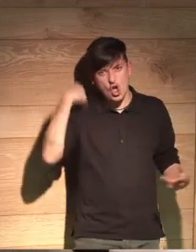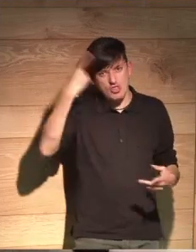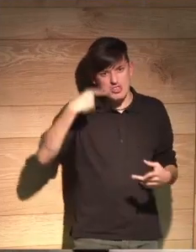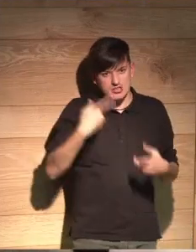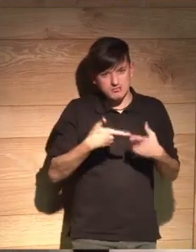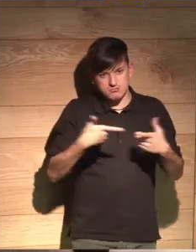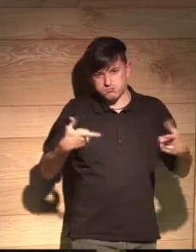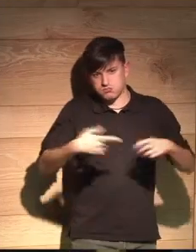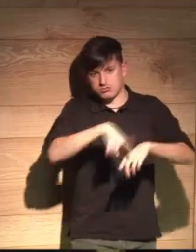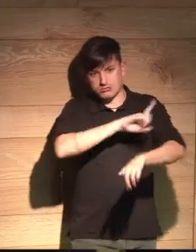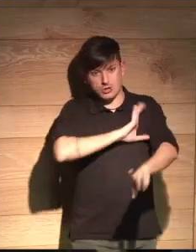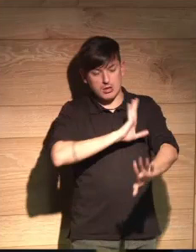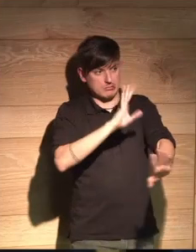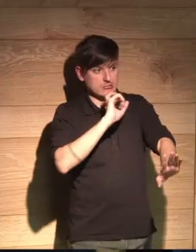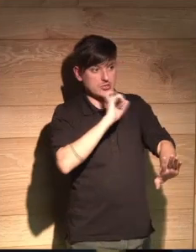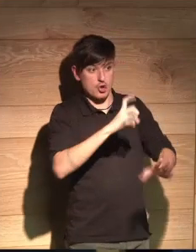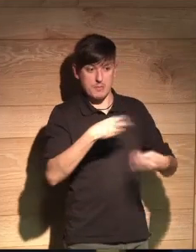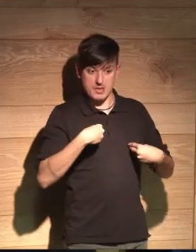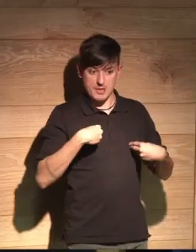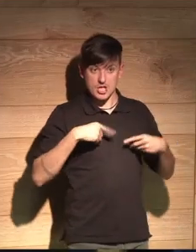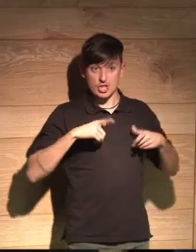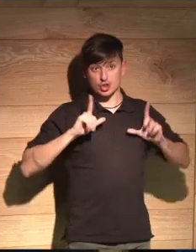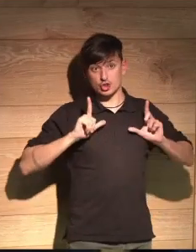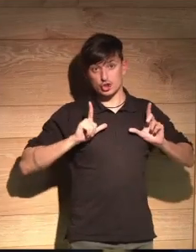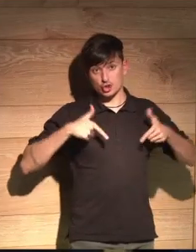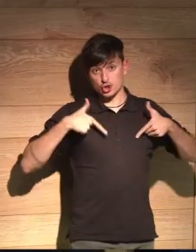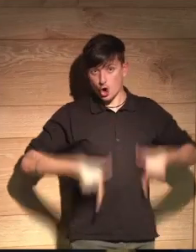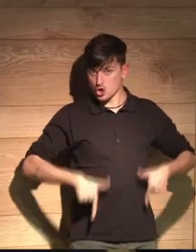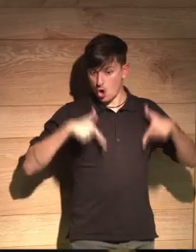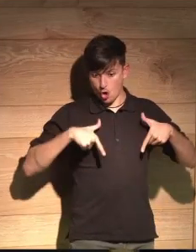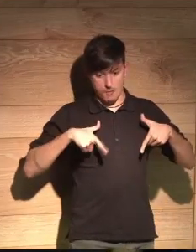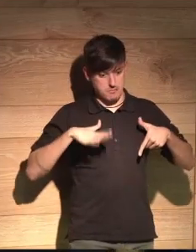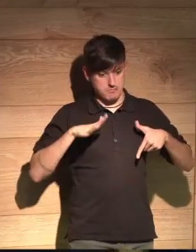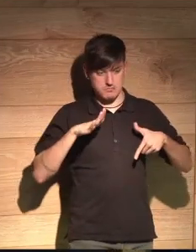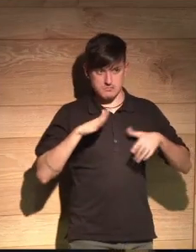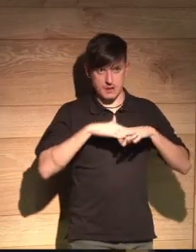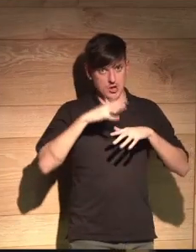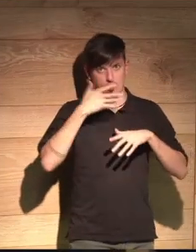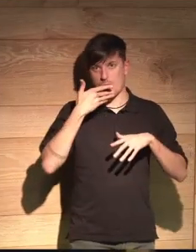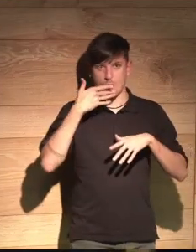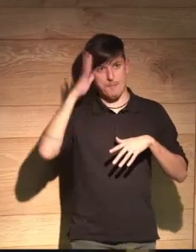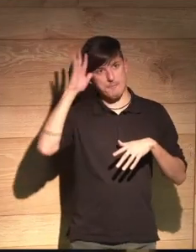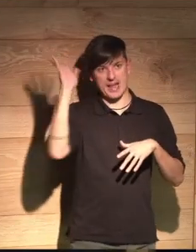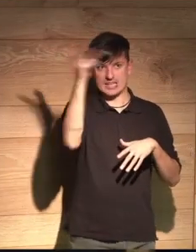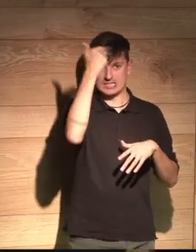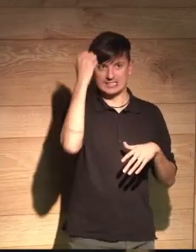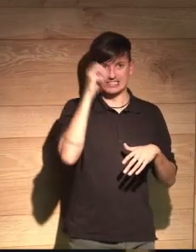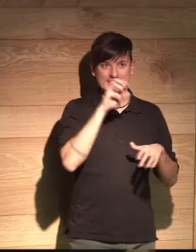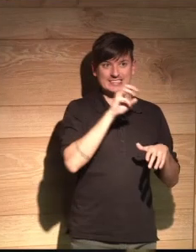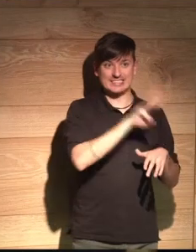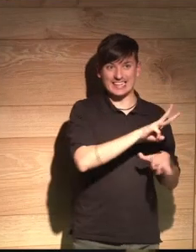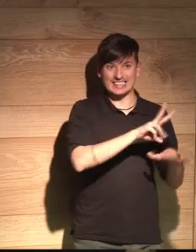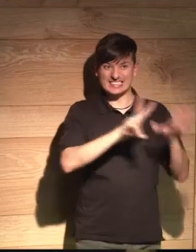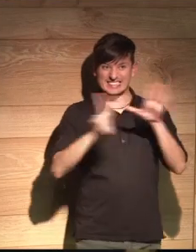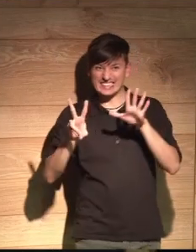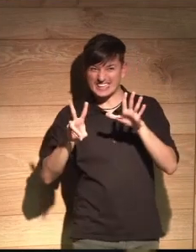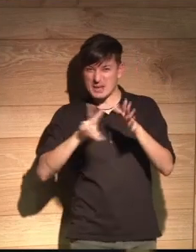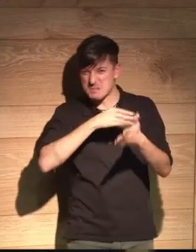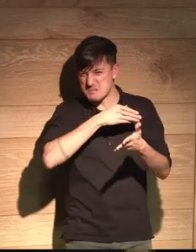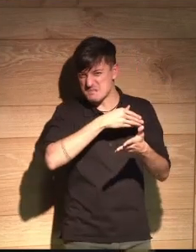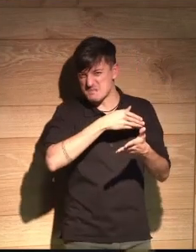That's a problem. London's too big, New York is too big. Well, I lived in Tokyo for 3 years. Tokyo is a heaven for me, and there are